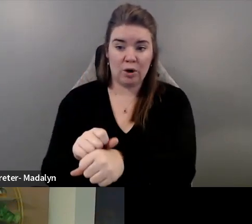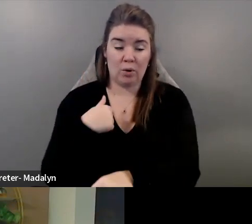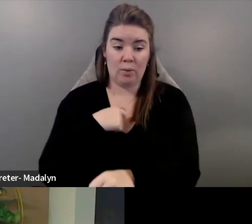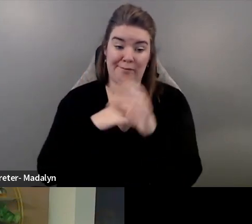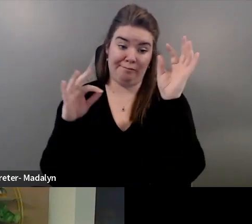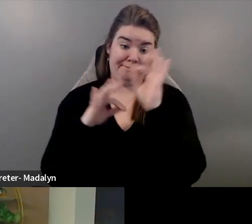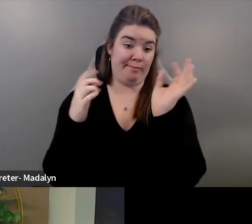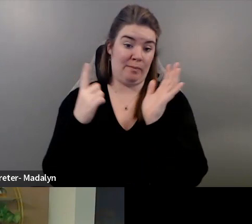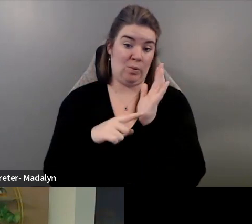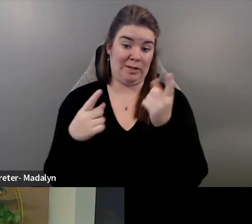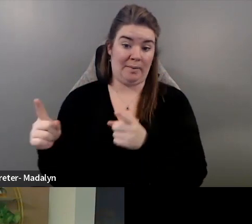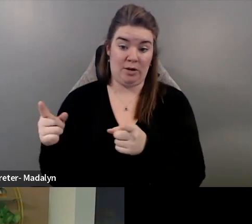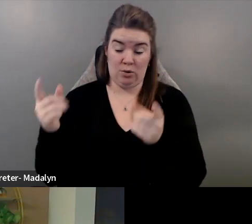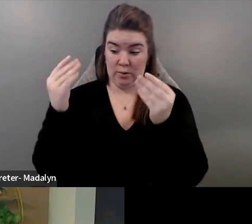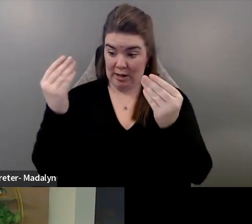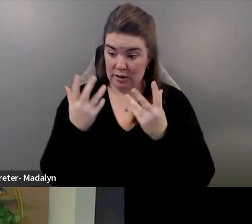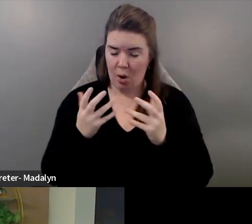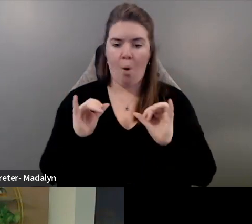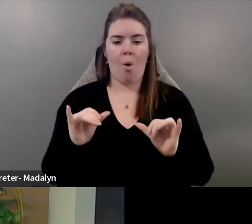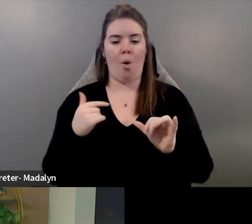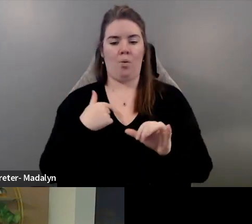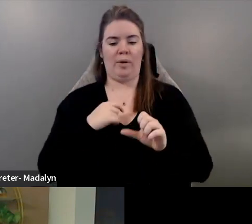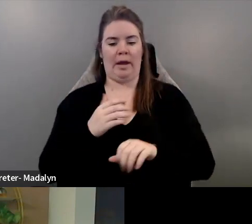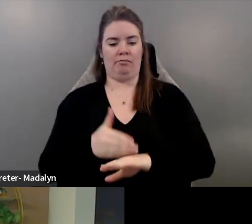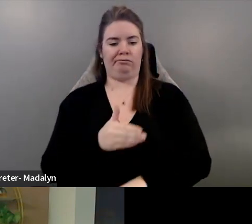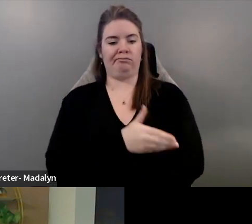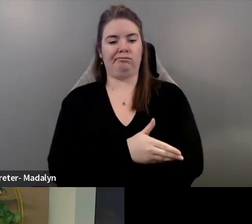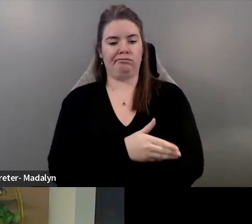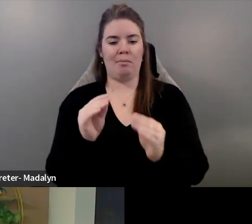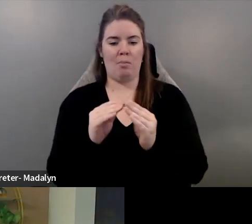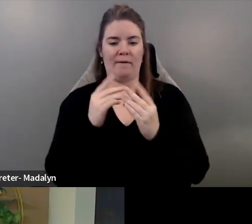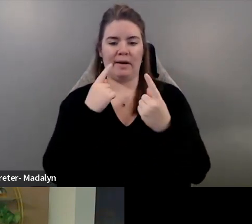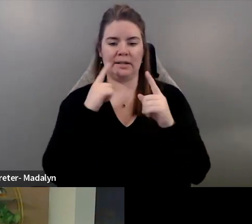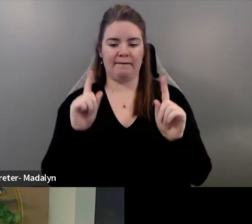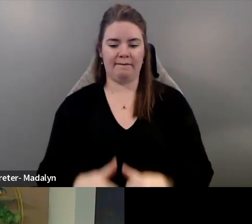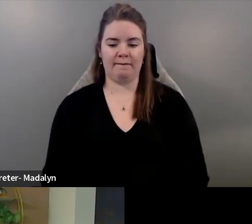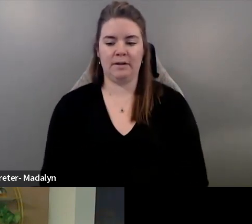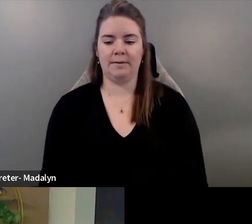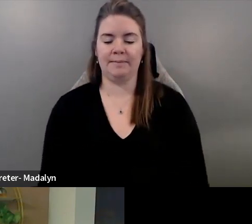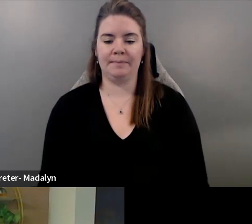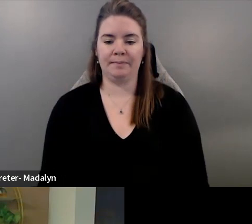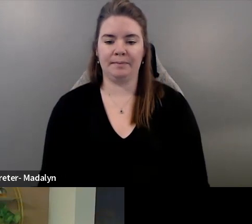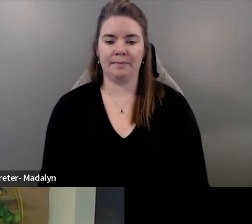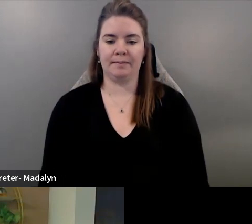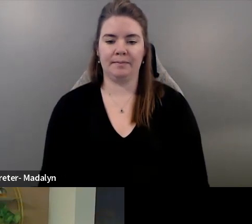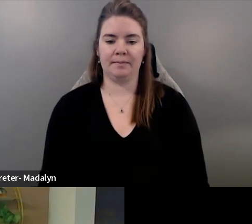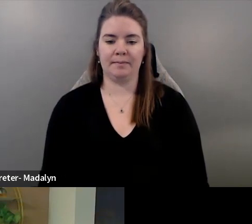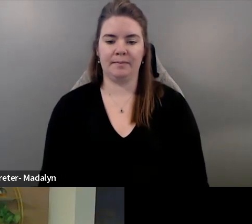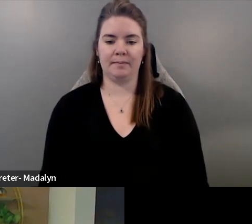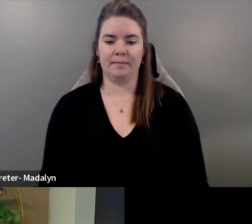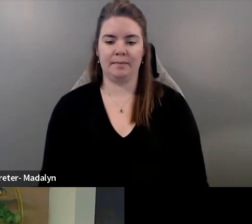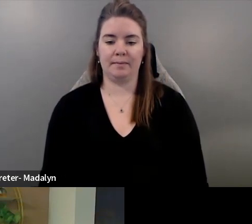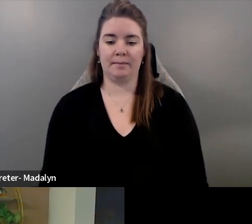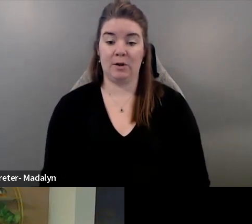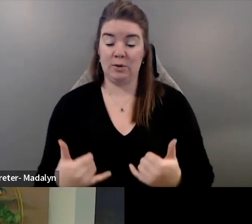know, means that we can be more effective across the board. So this is probably a good spot for a question. And I